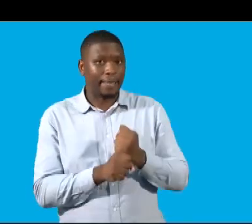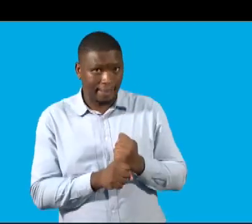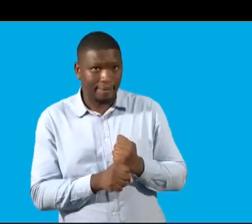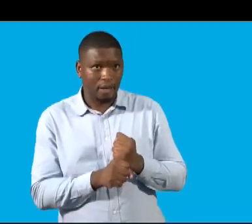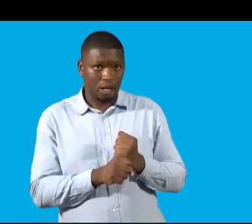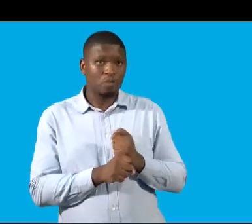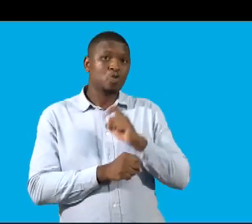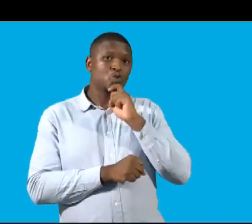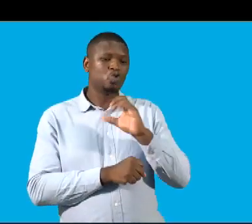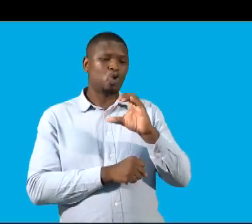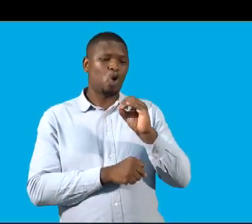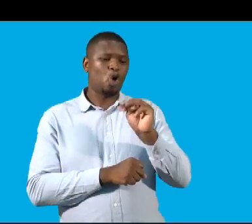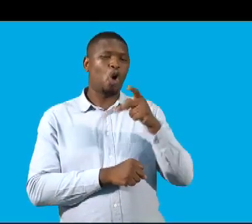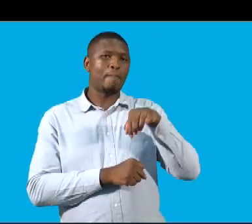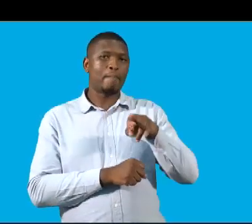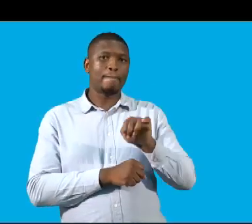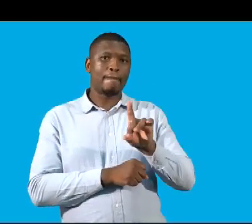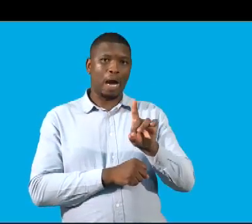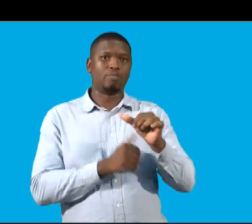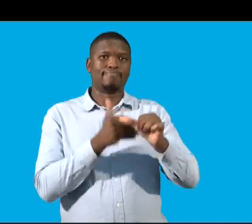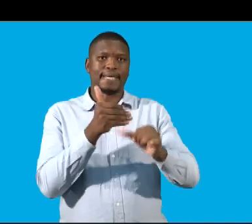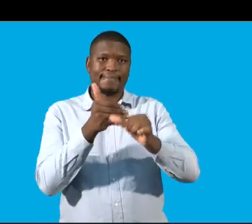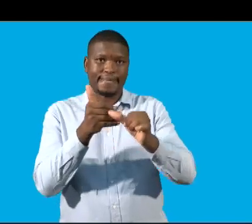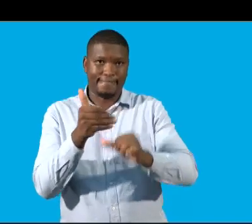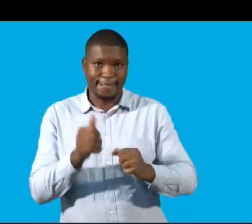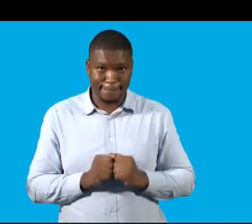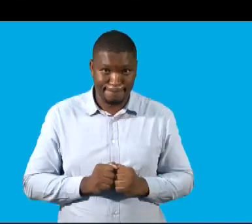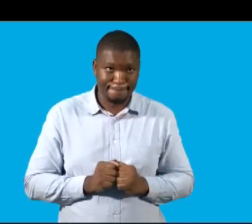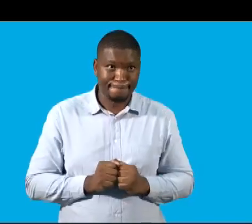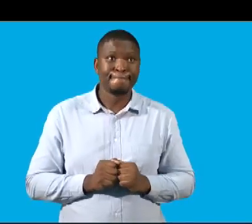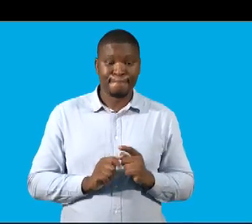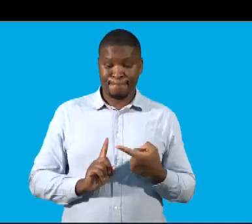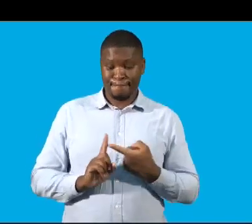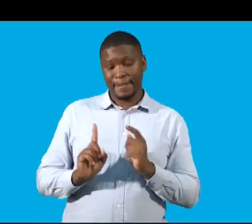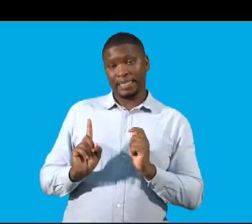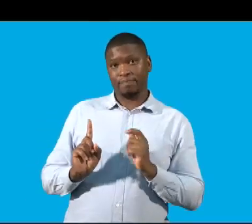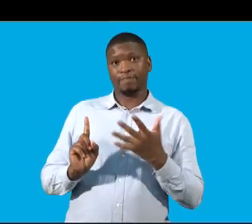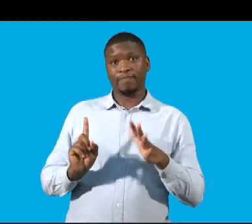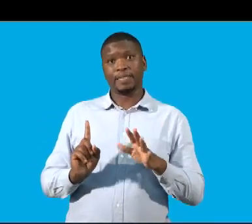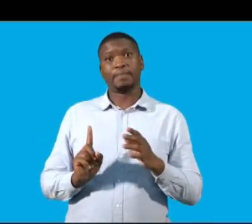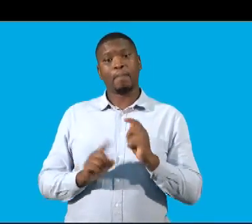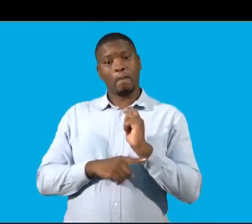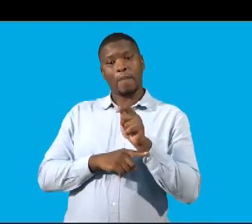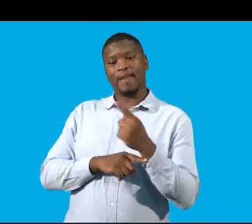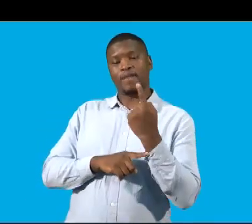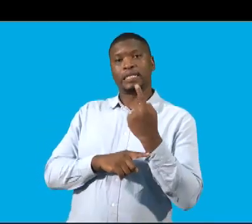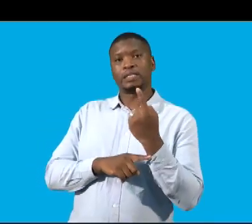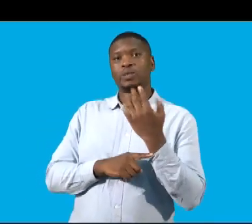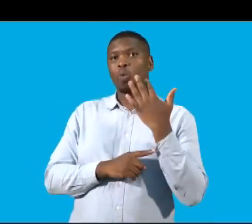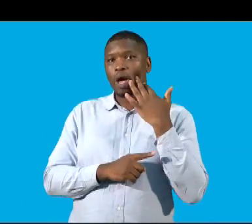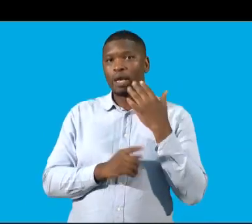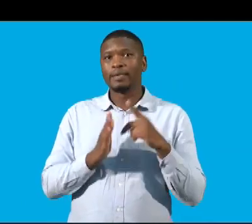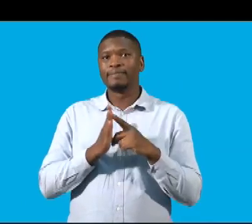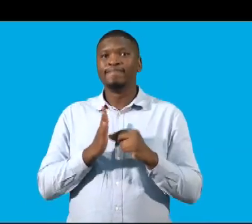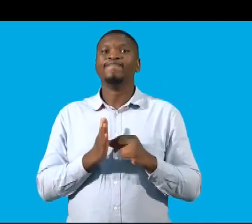per annum compounded monthly, right? Tshepo made his first installment